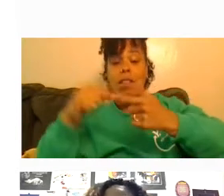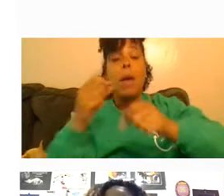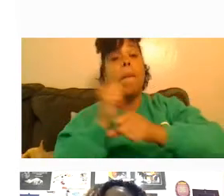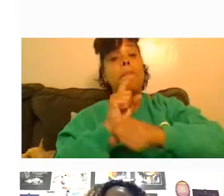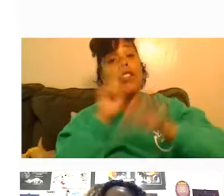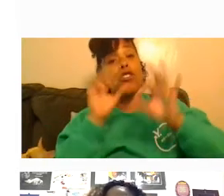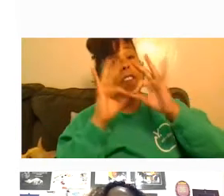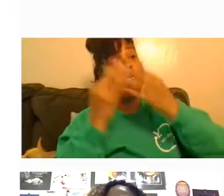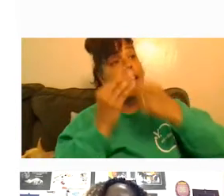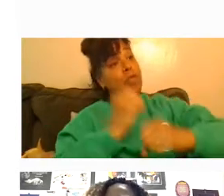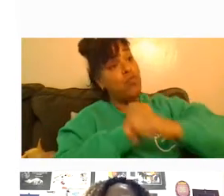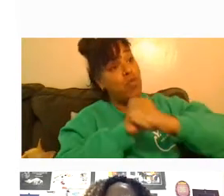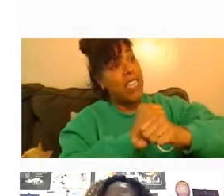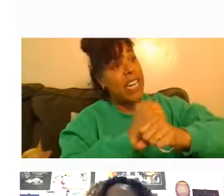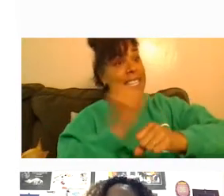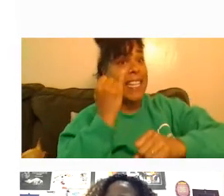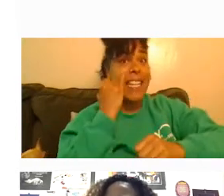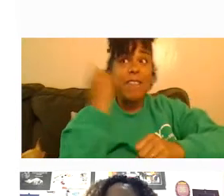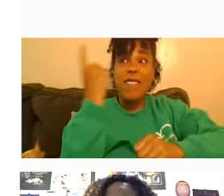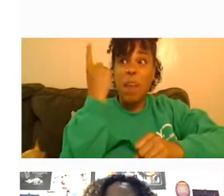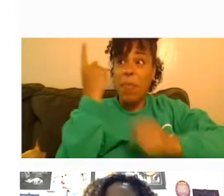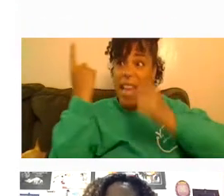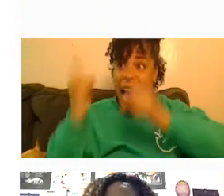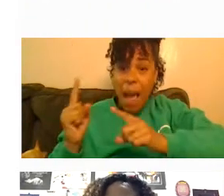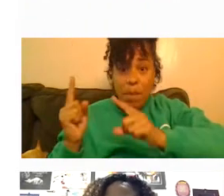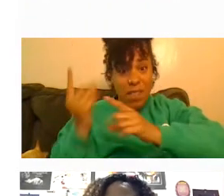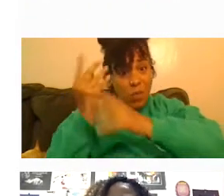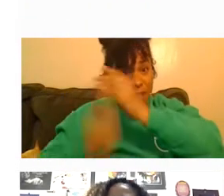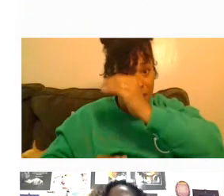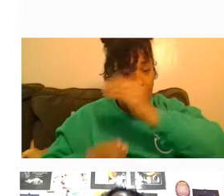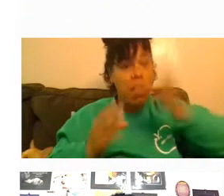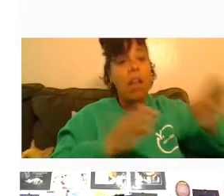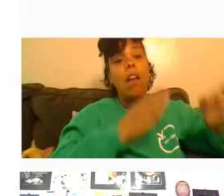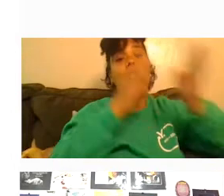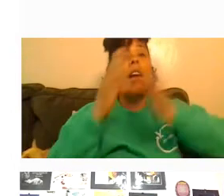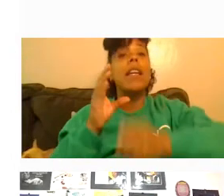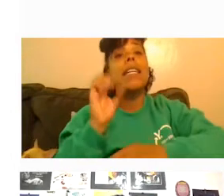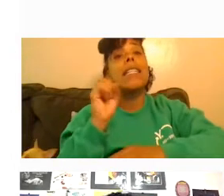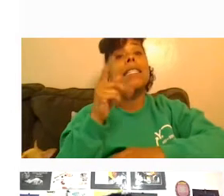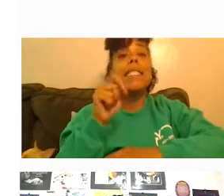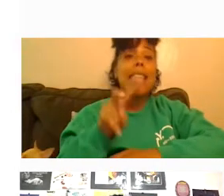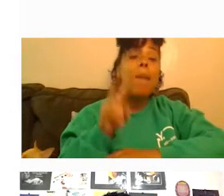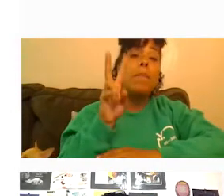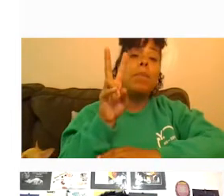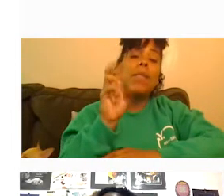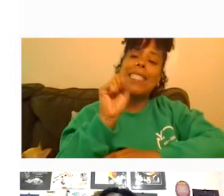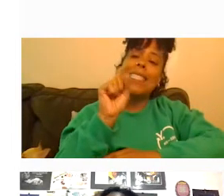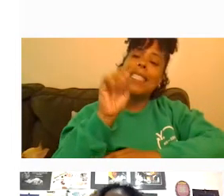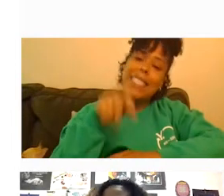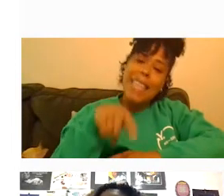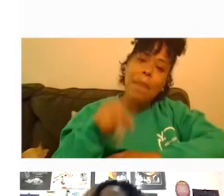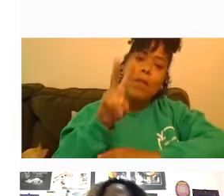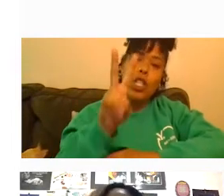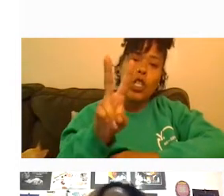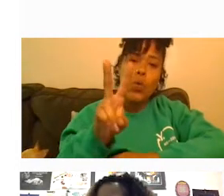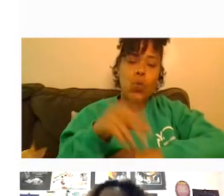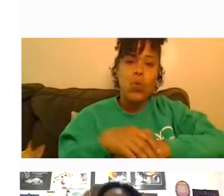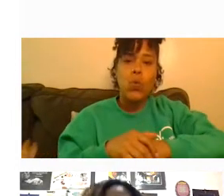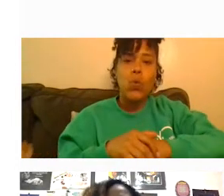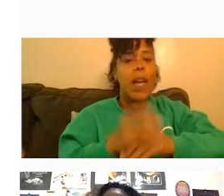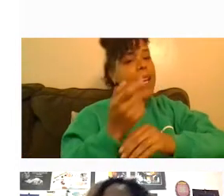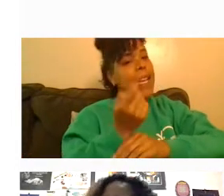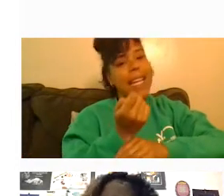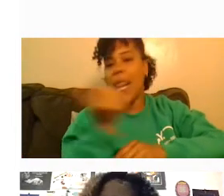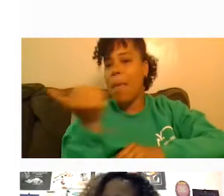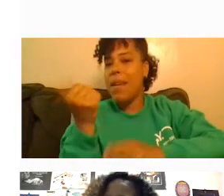something happens to us. And number 2, eliminate debt. I need y'all to say, like, punch it out. Punch it out like a